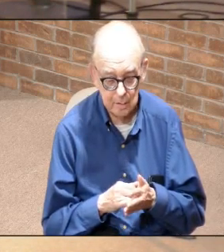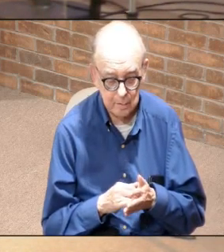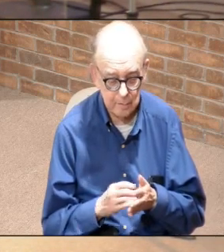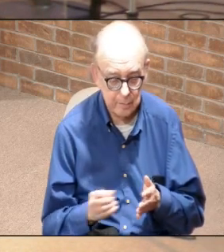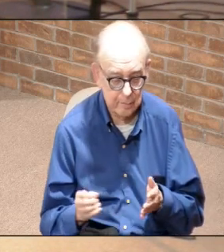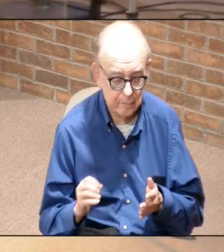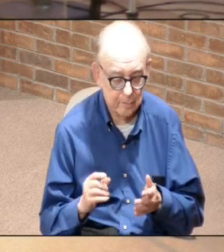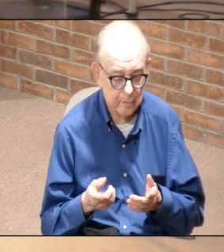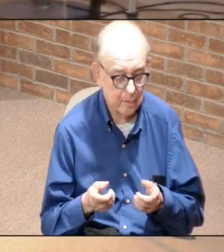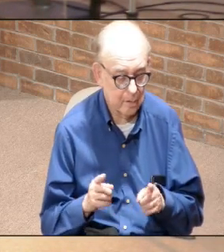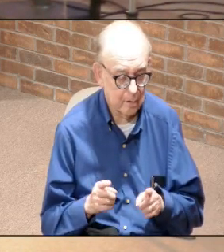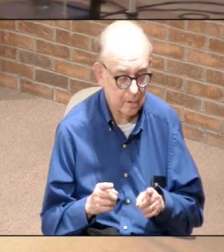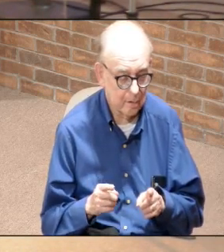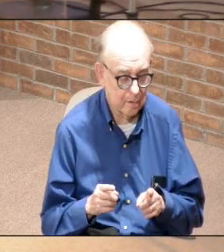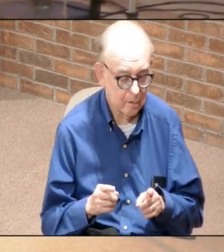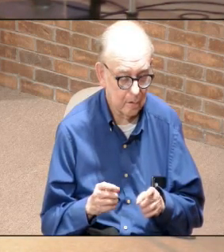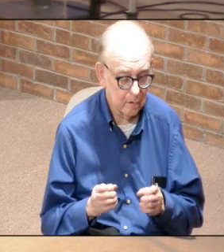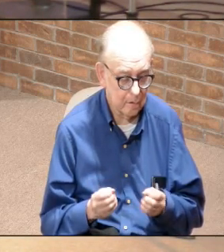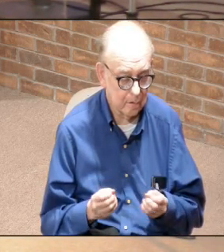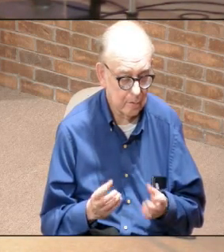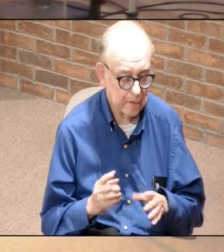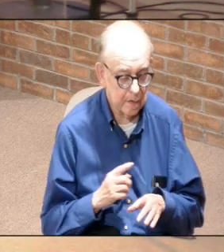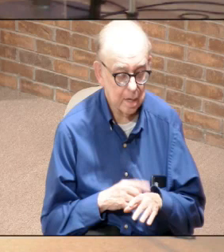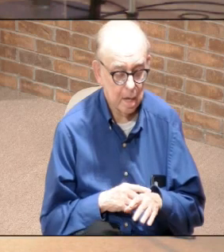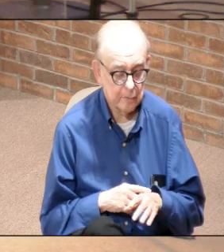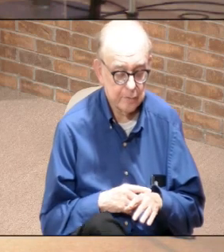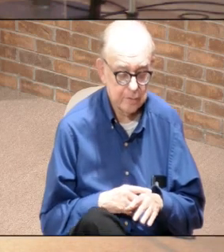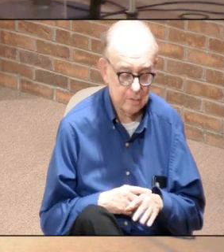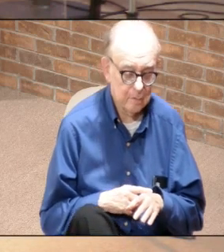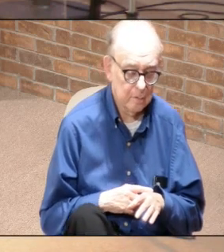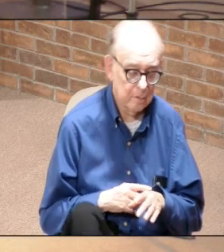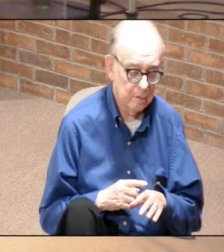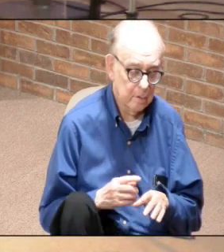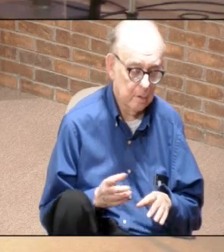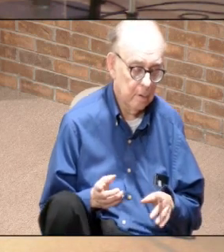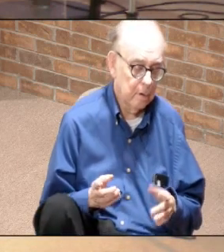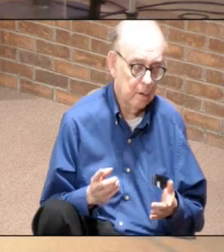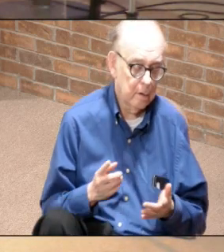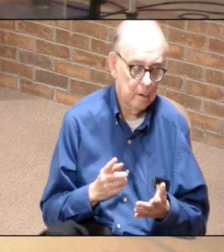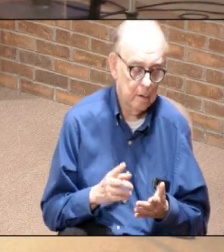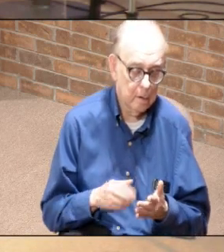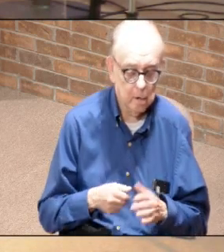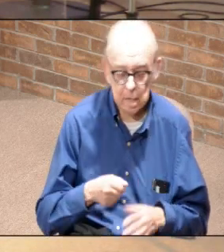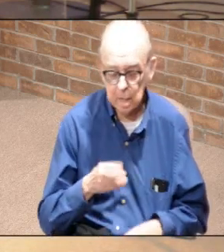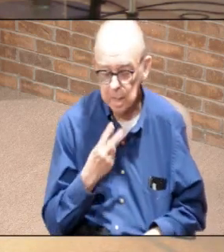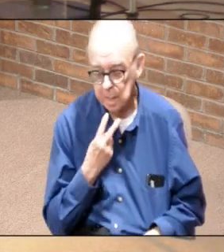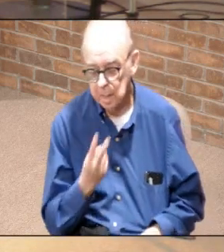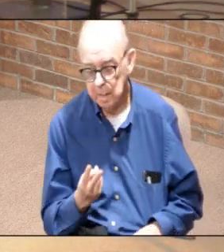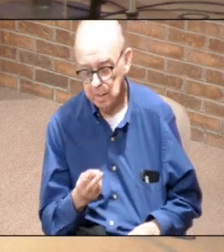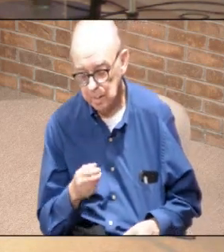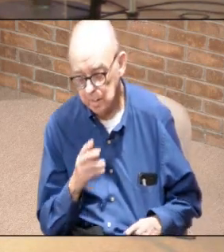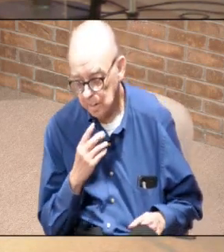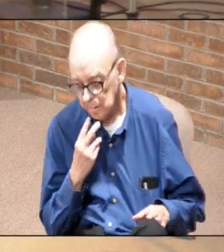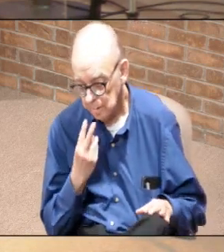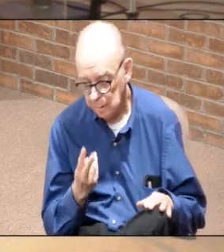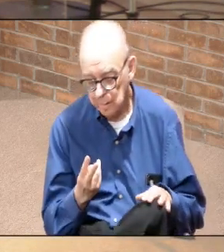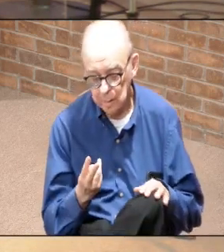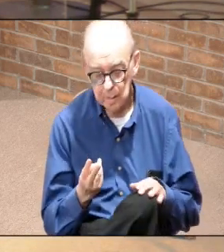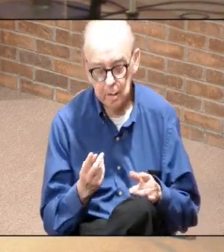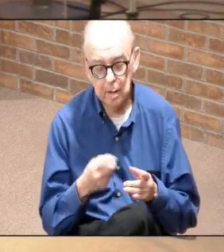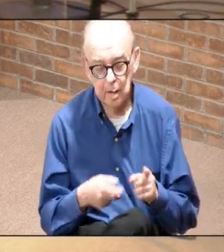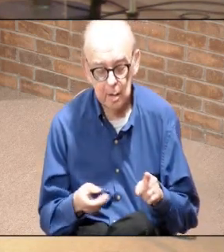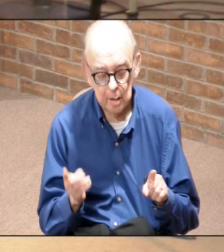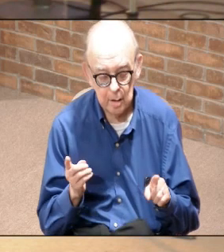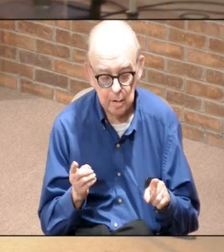And it happens so much. And what was God looking at? He was looking at what was going